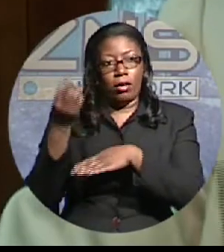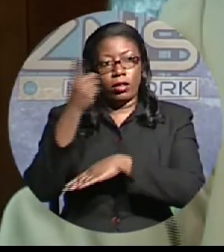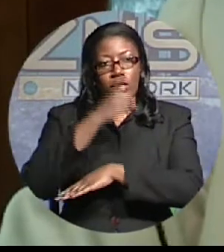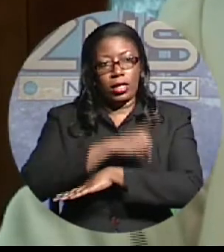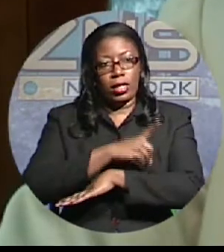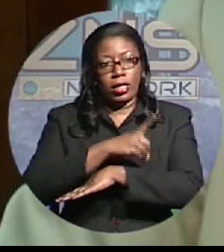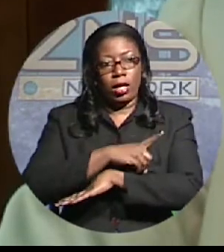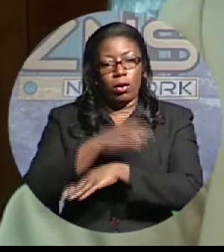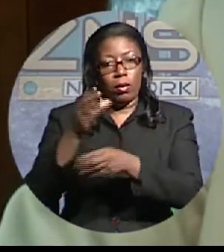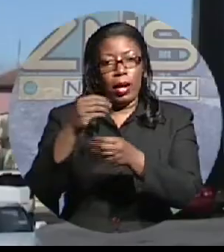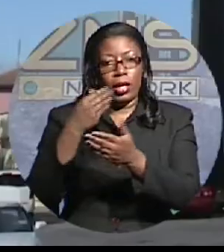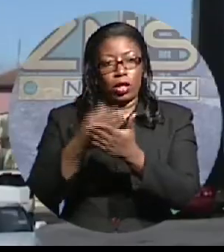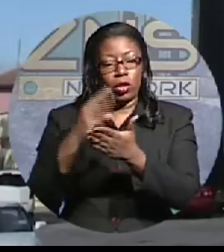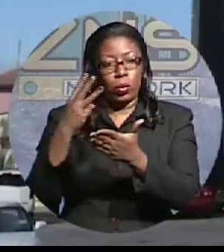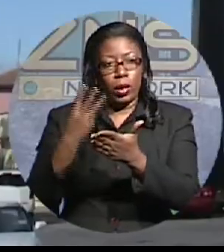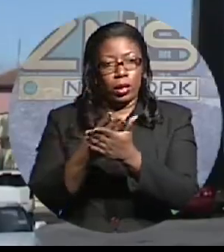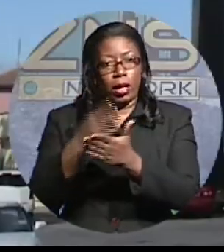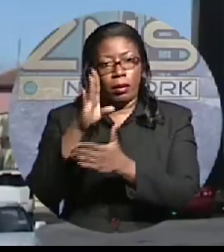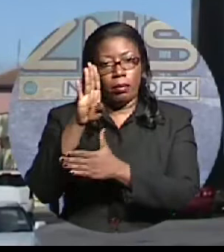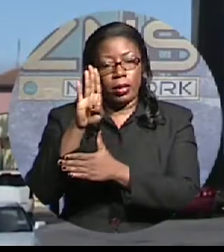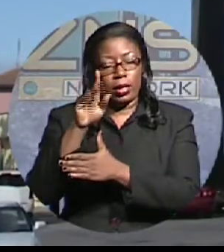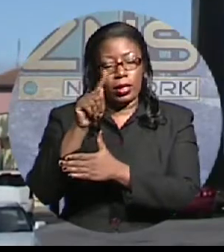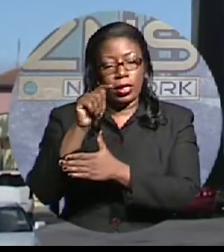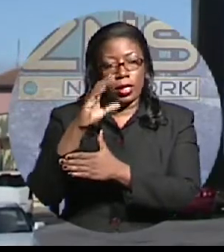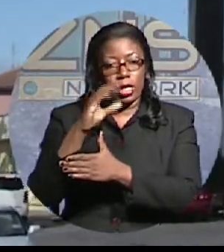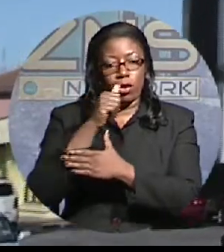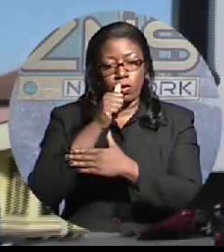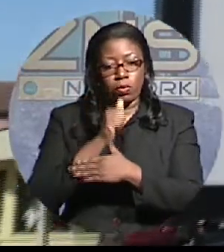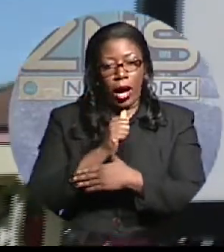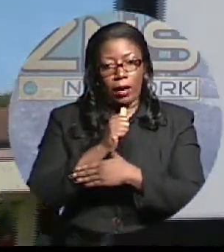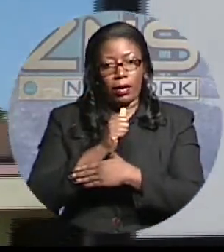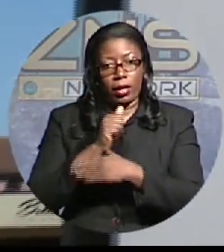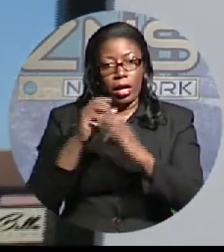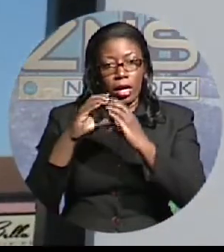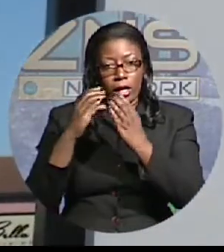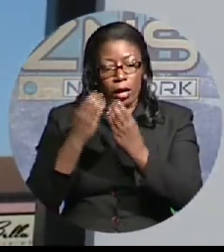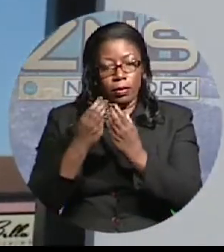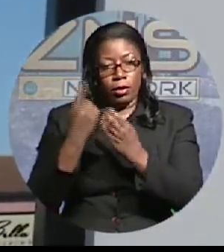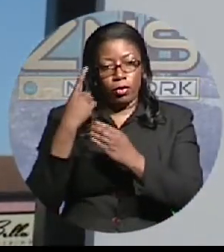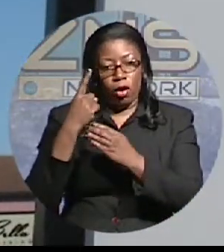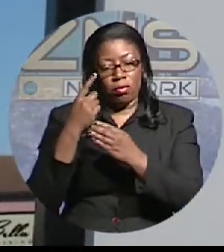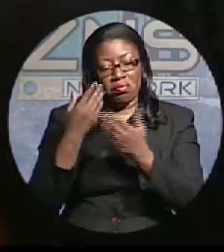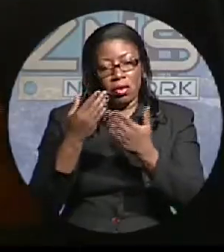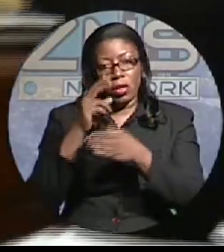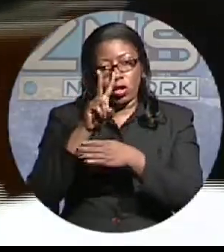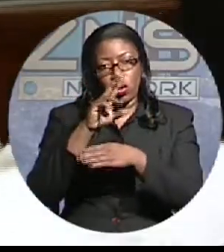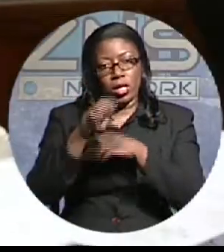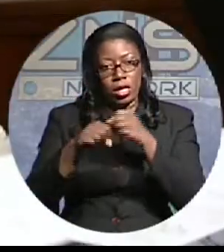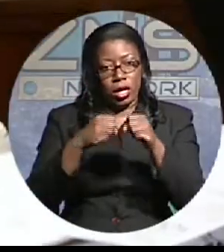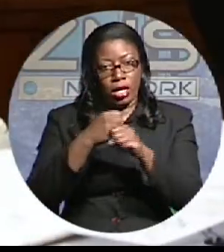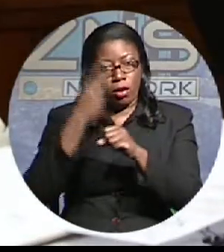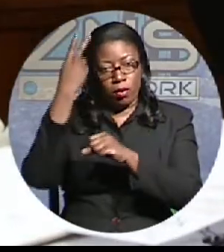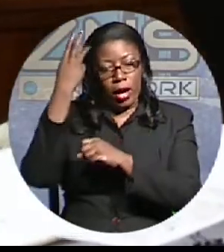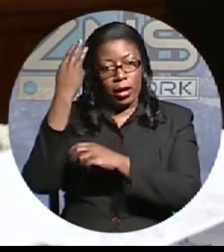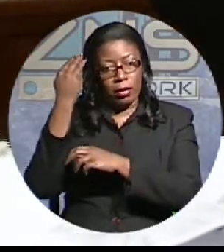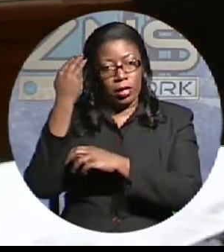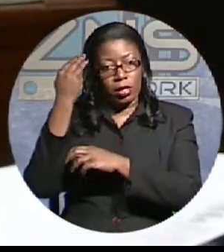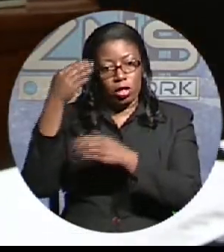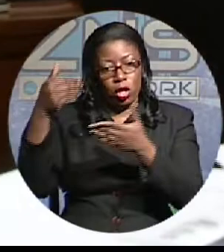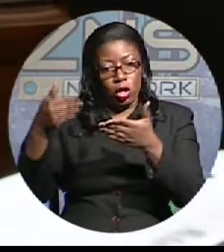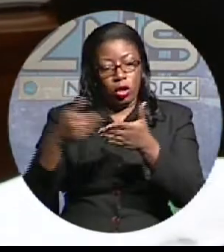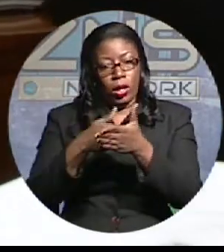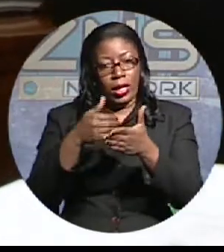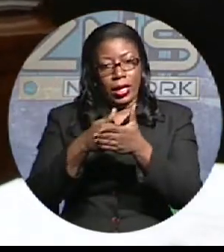was buying goodwill. BTC was a privately held company for barely 2 years when Prime Minister Christie's newly